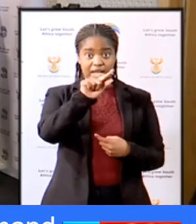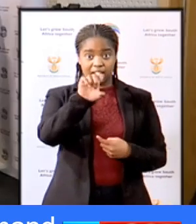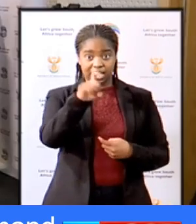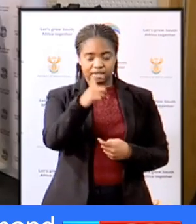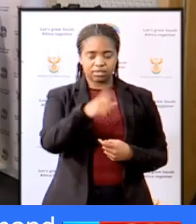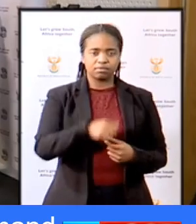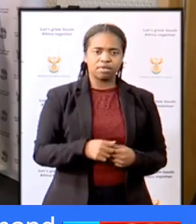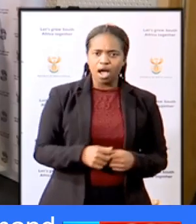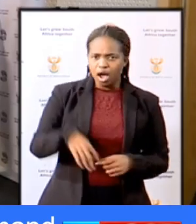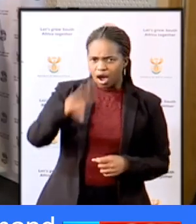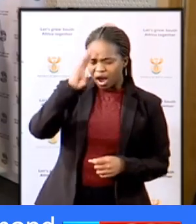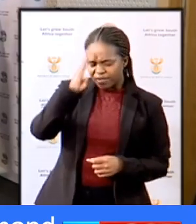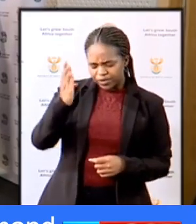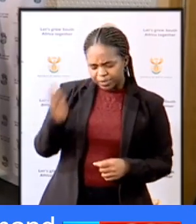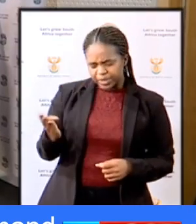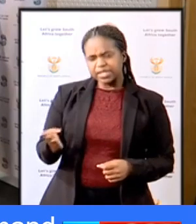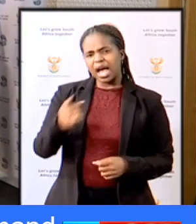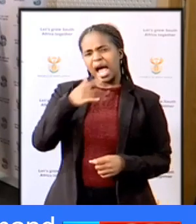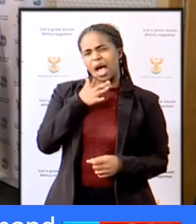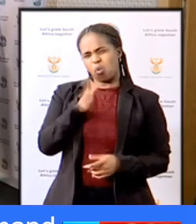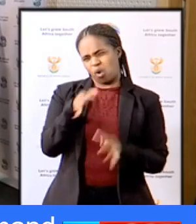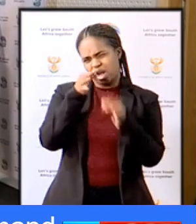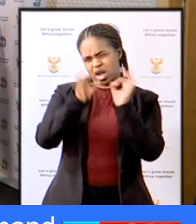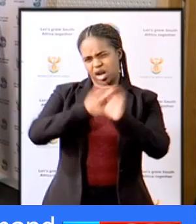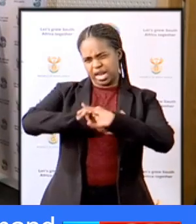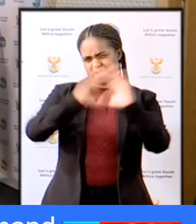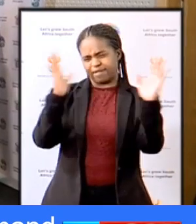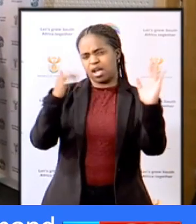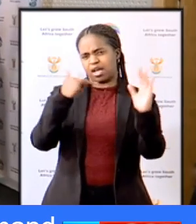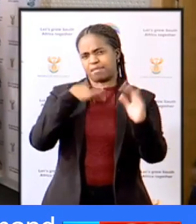Good afternoon, Minister. I just want to clarify my